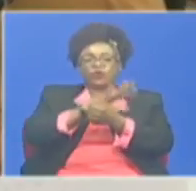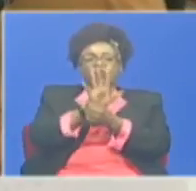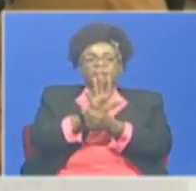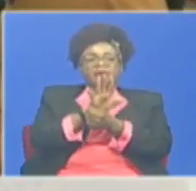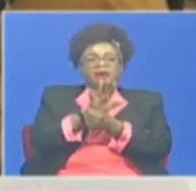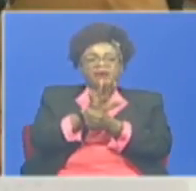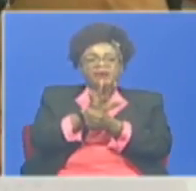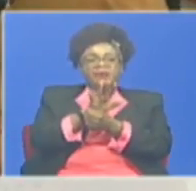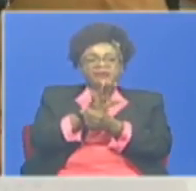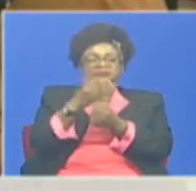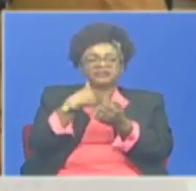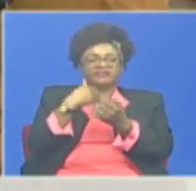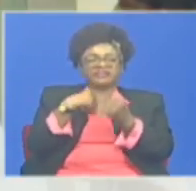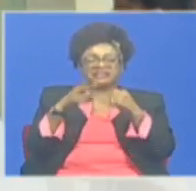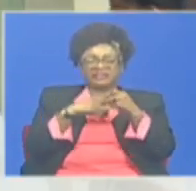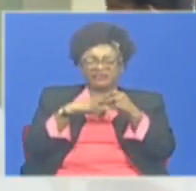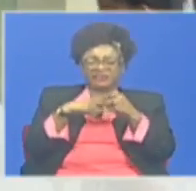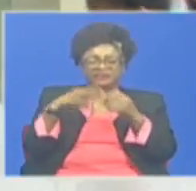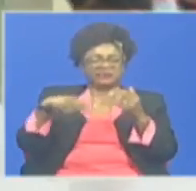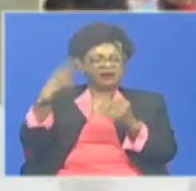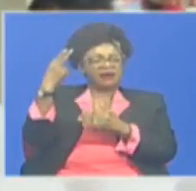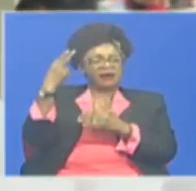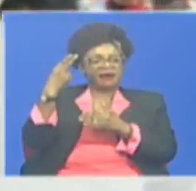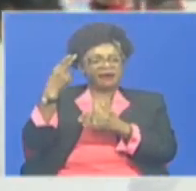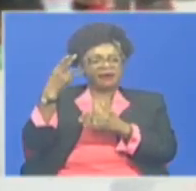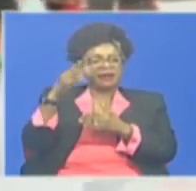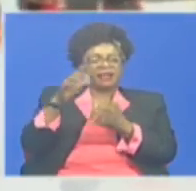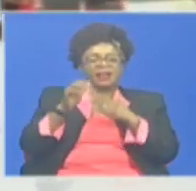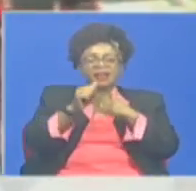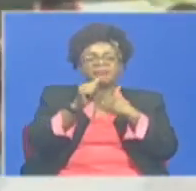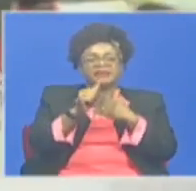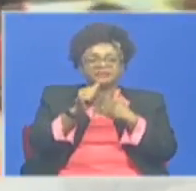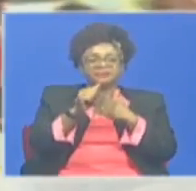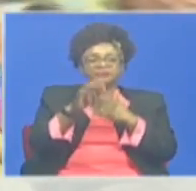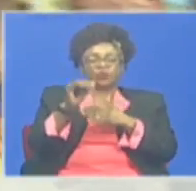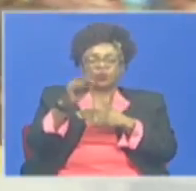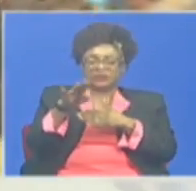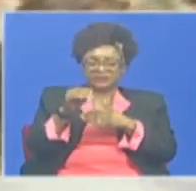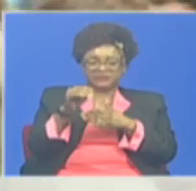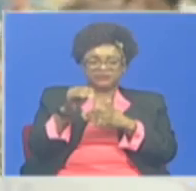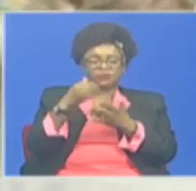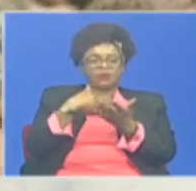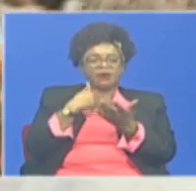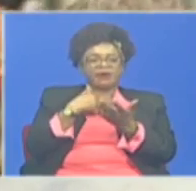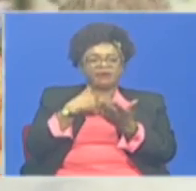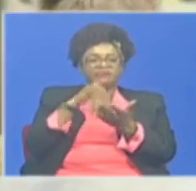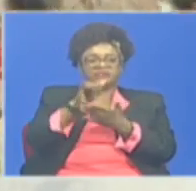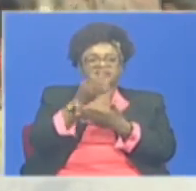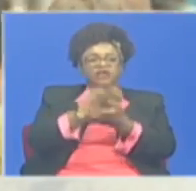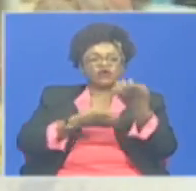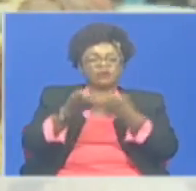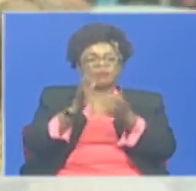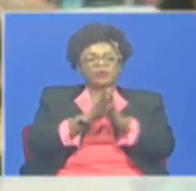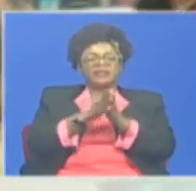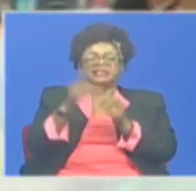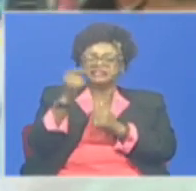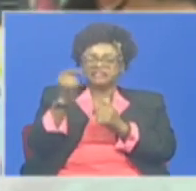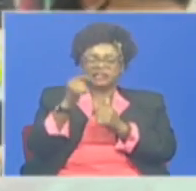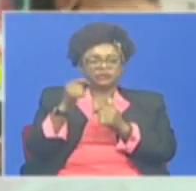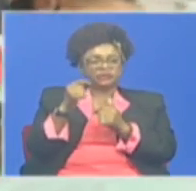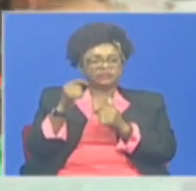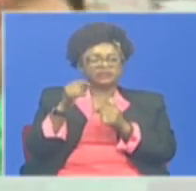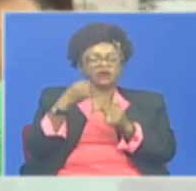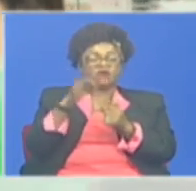to a 7-year high following the global moves led by the U.S. to reinflate the economies with trillions of dollars of the stimulus